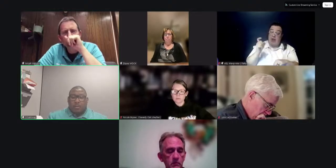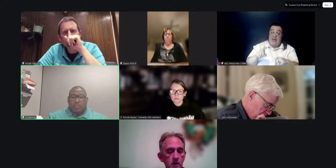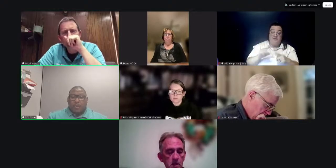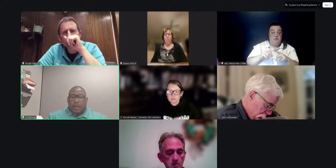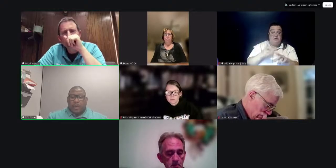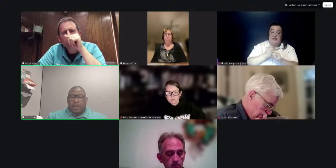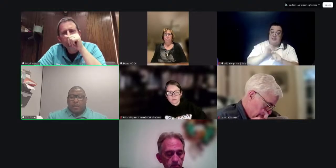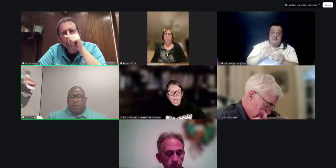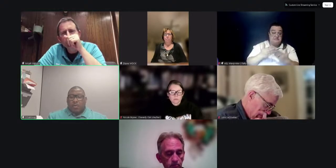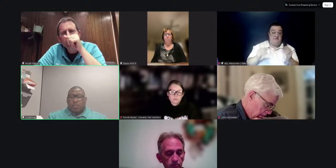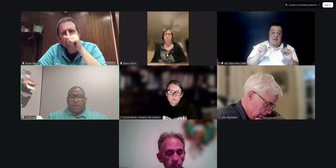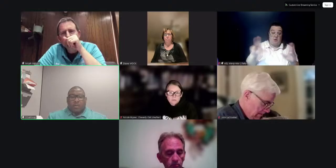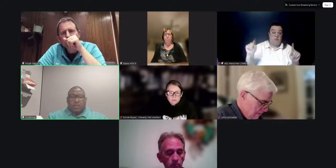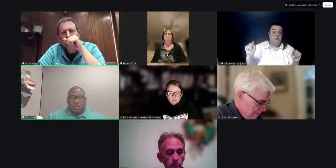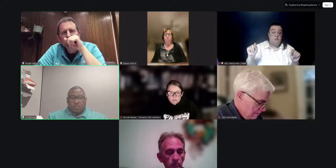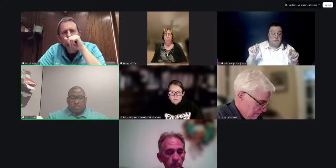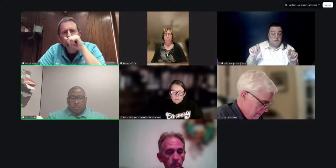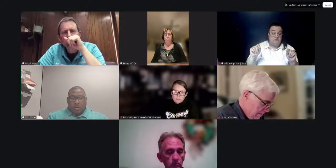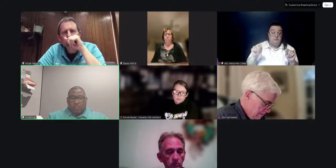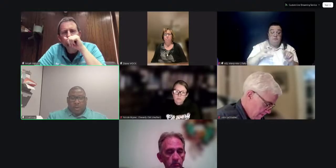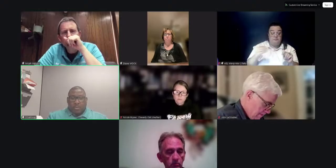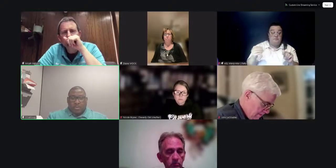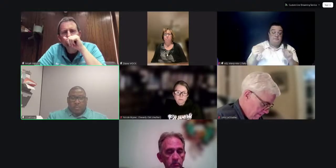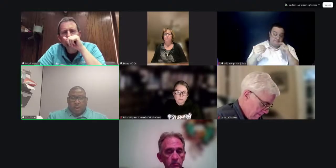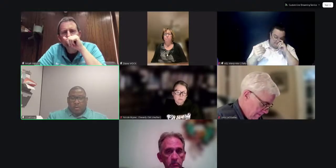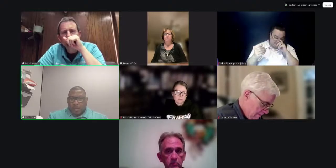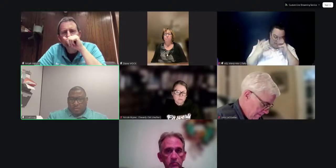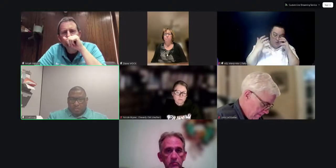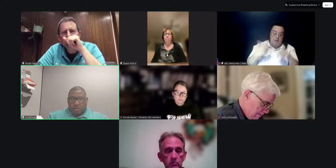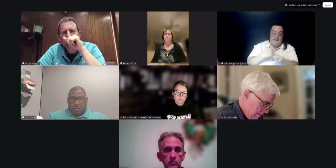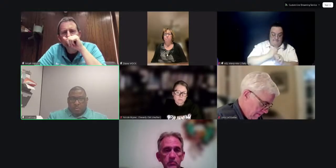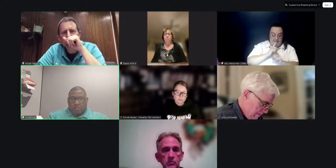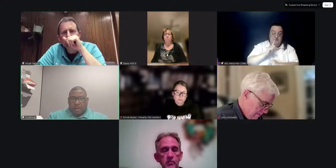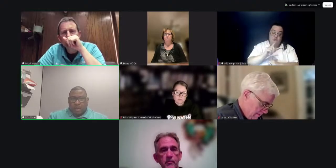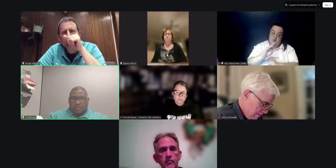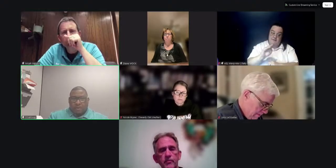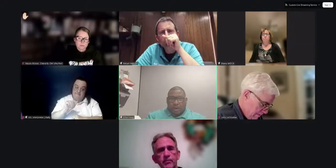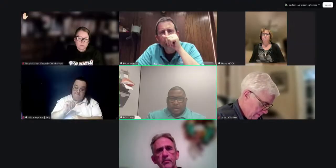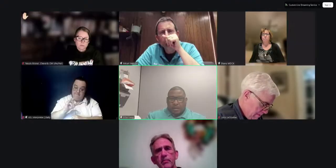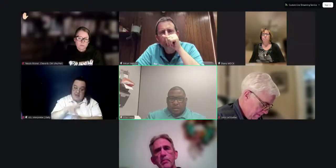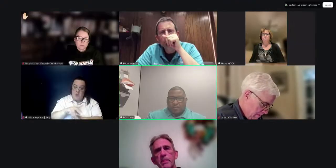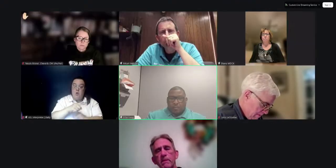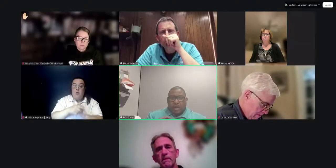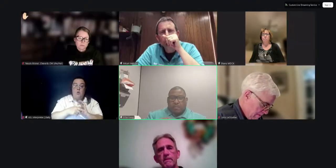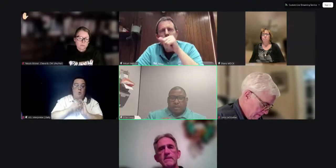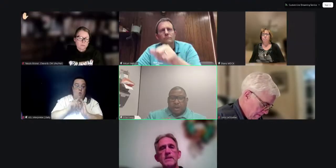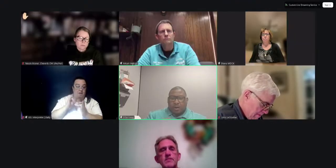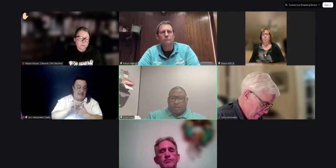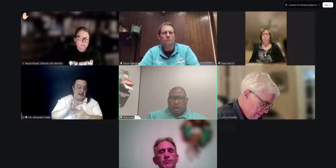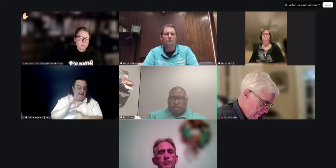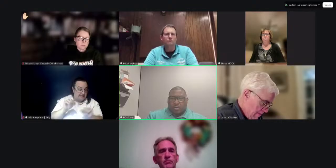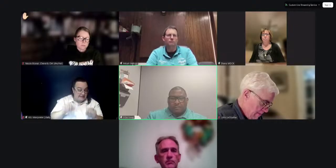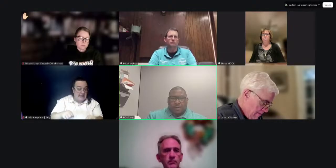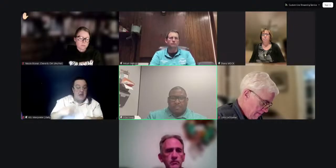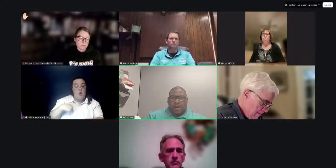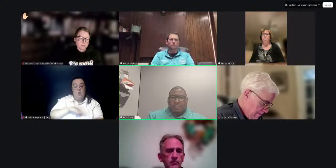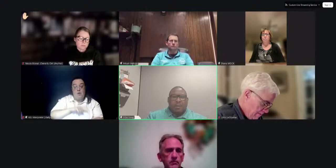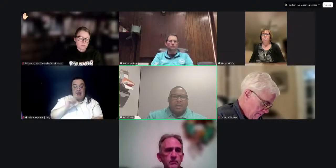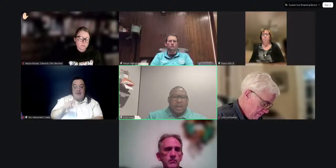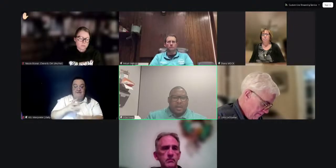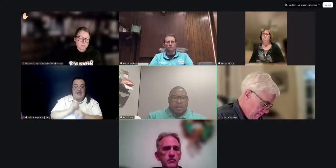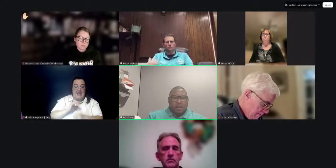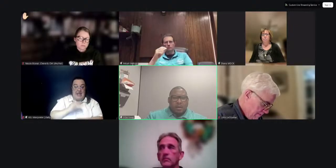okay? And wanted to, make sure, Mayor, that you go over that if you can. We have to get our stuff in